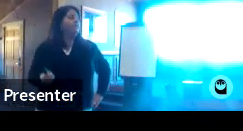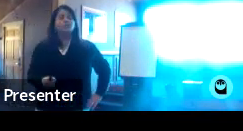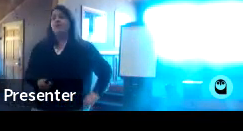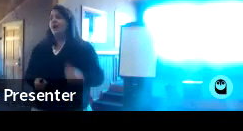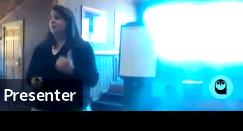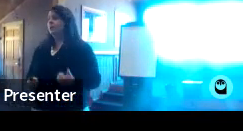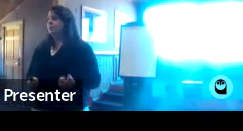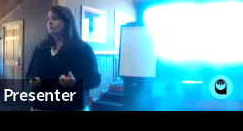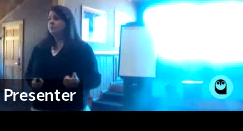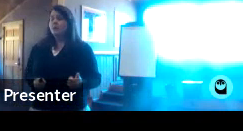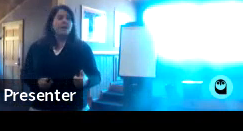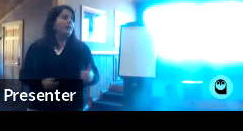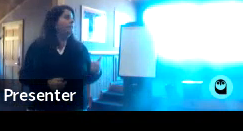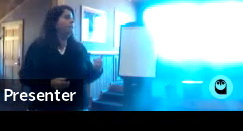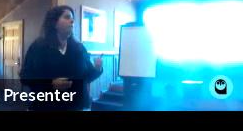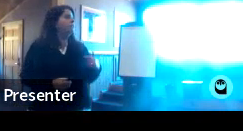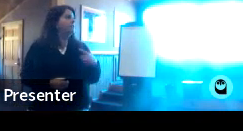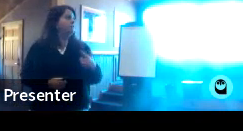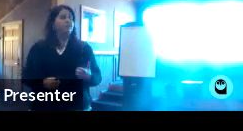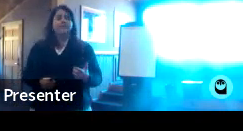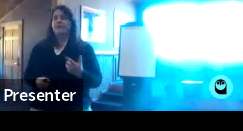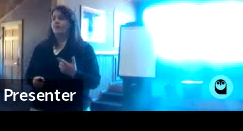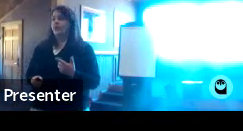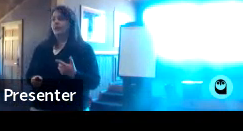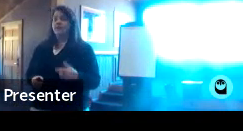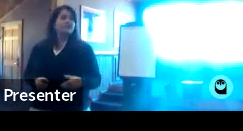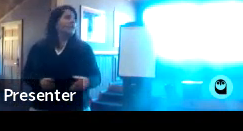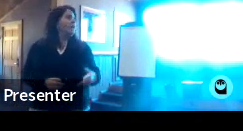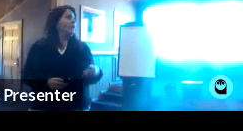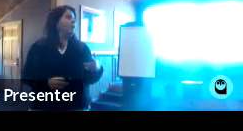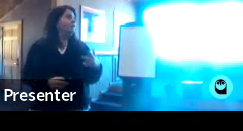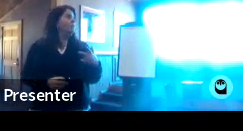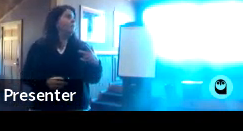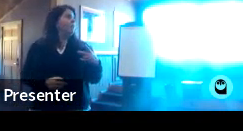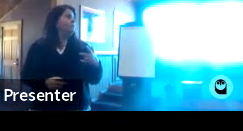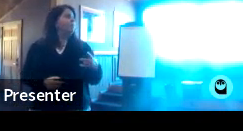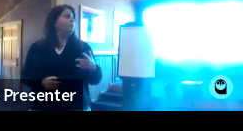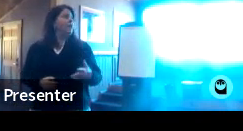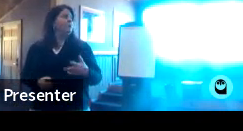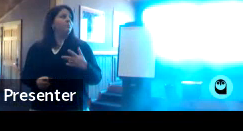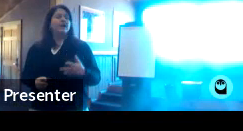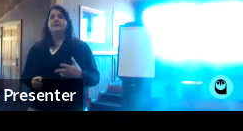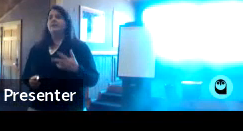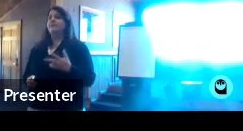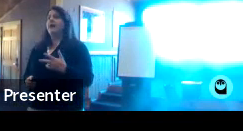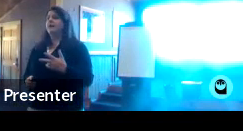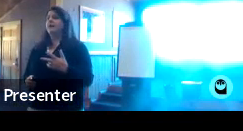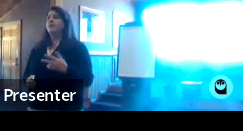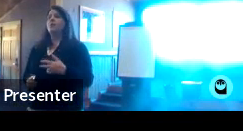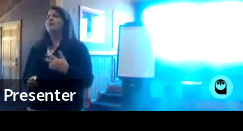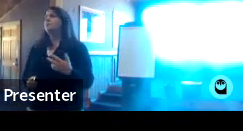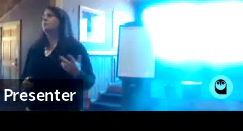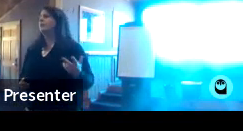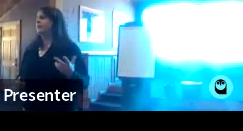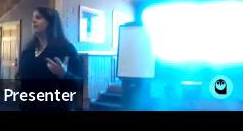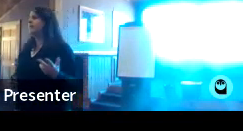about is reliable, is based on sufficient facts or data, and have been reliably applied to the facts.